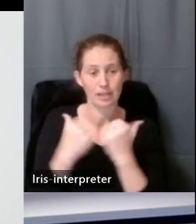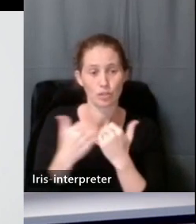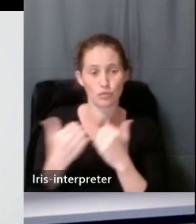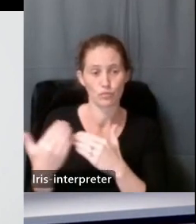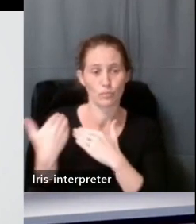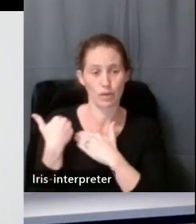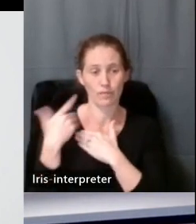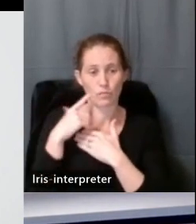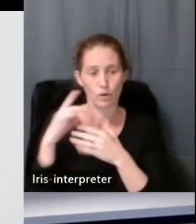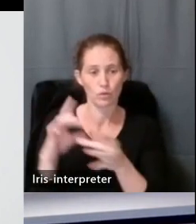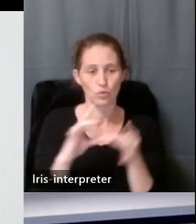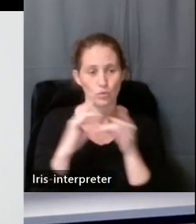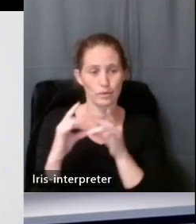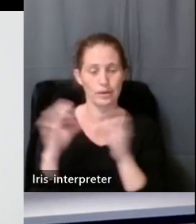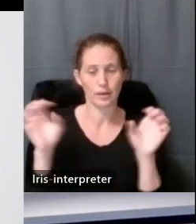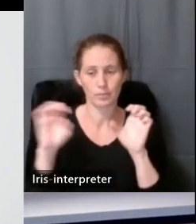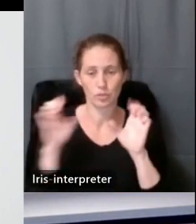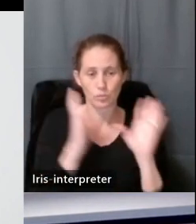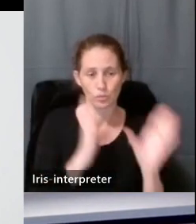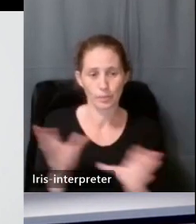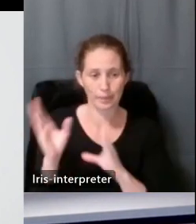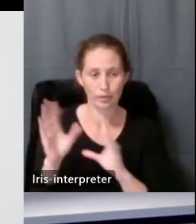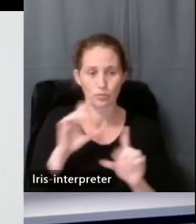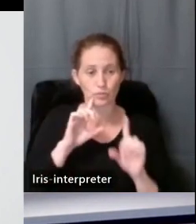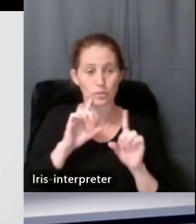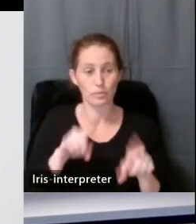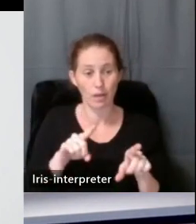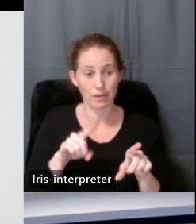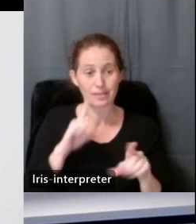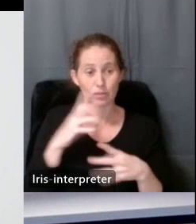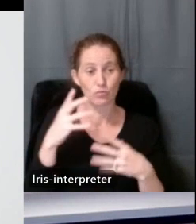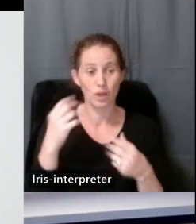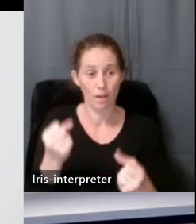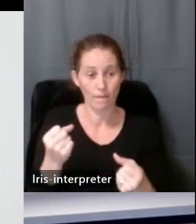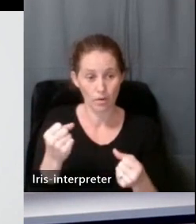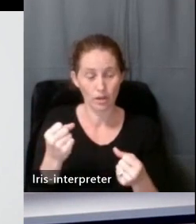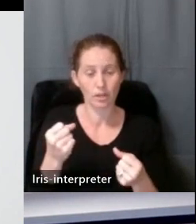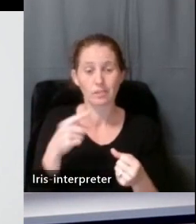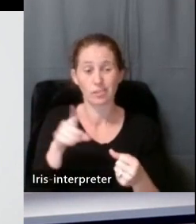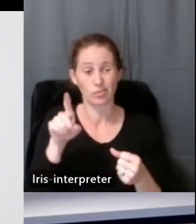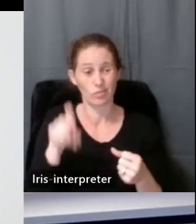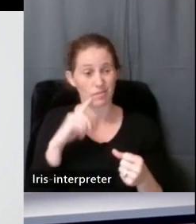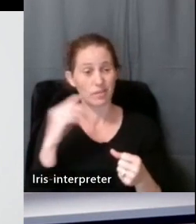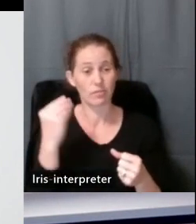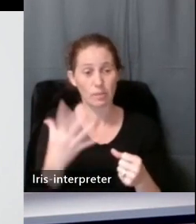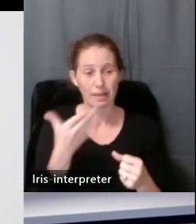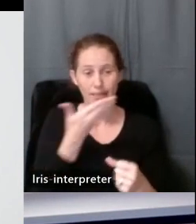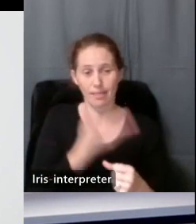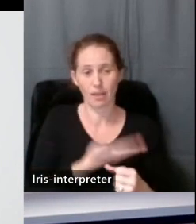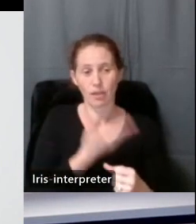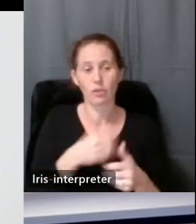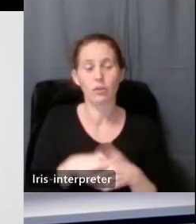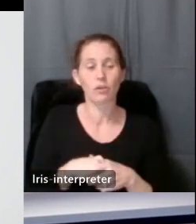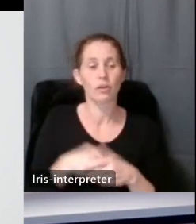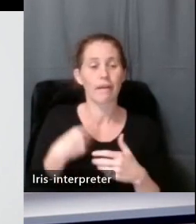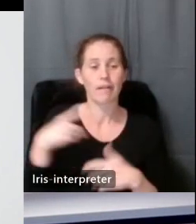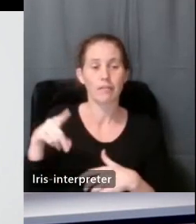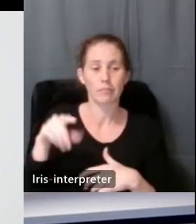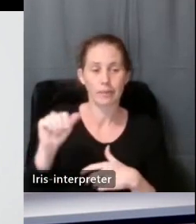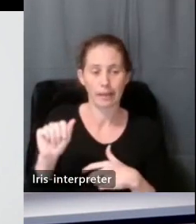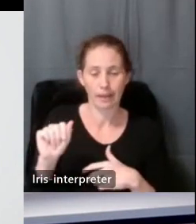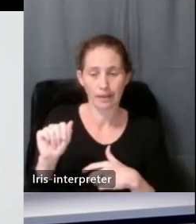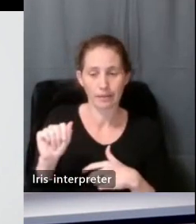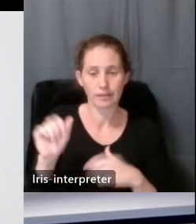for coordinating emergency preparedness, response, and recovery. You have that information there. You have